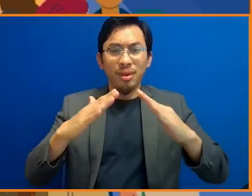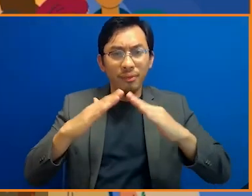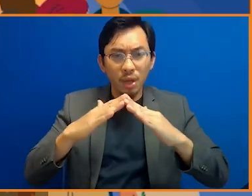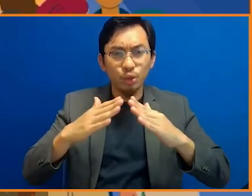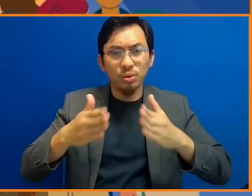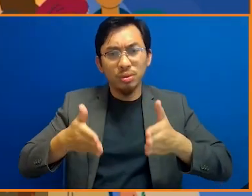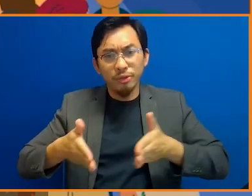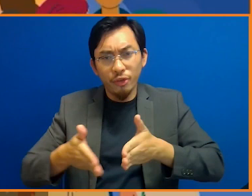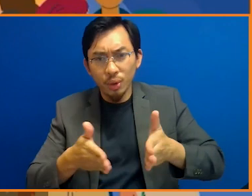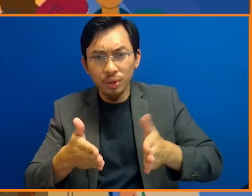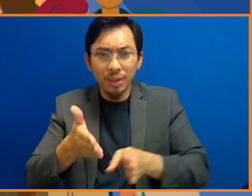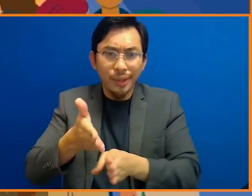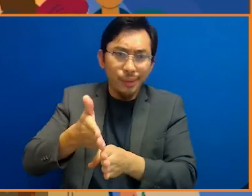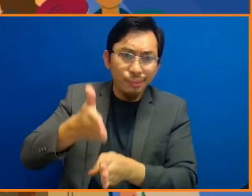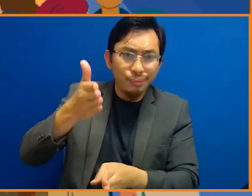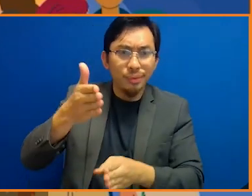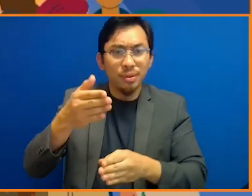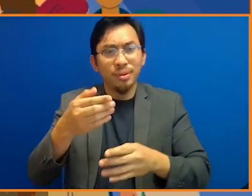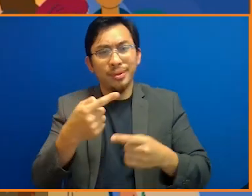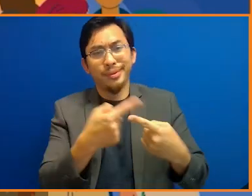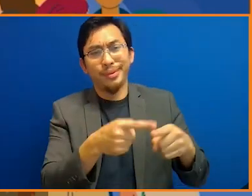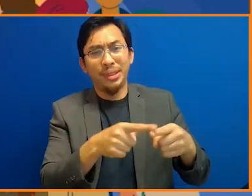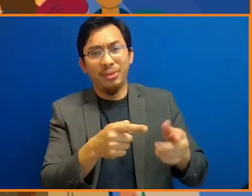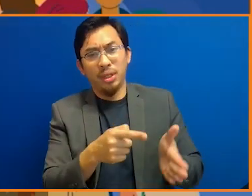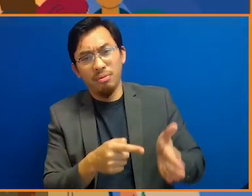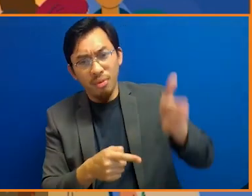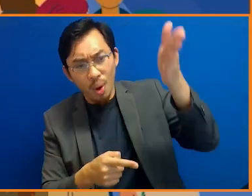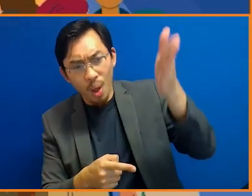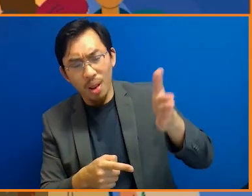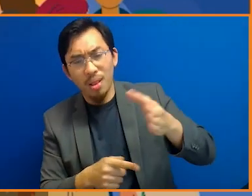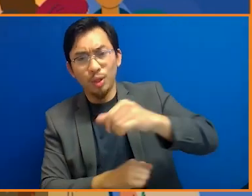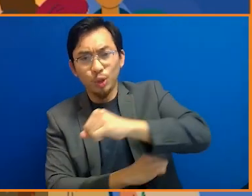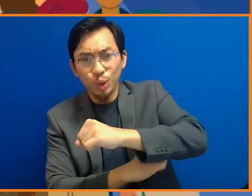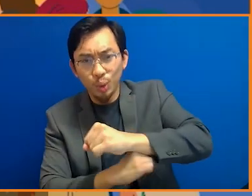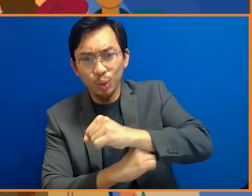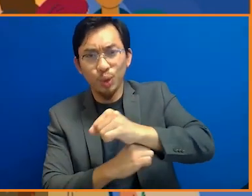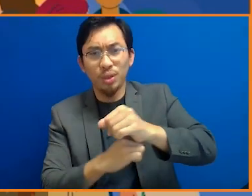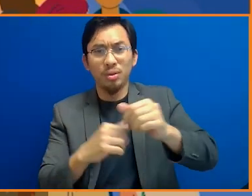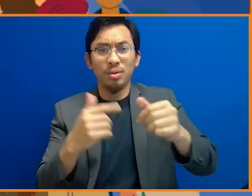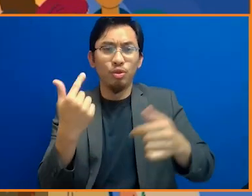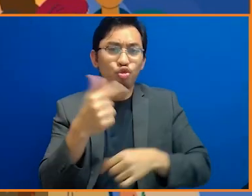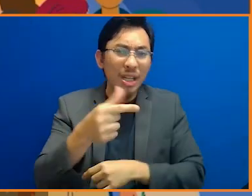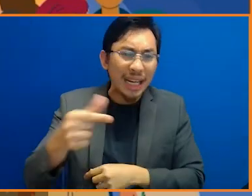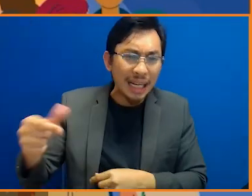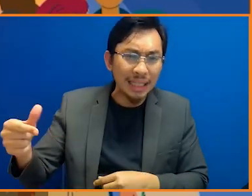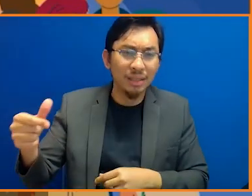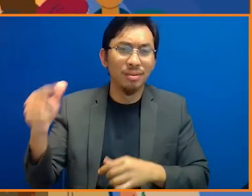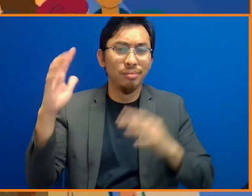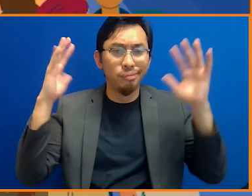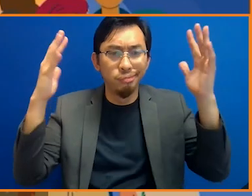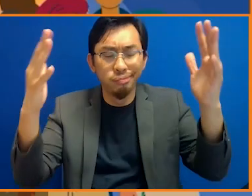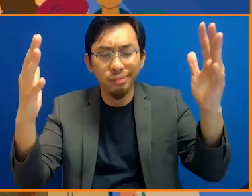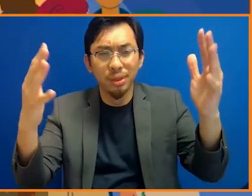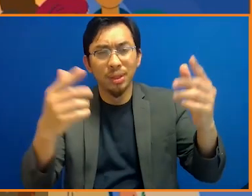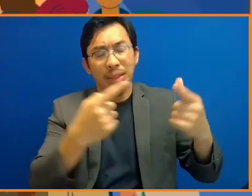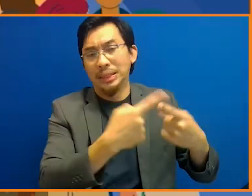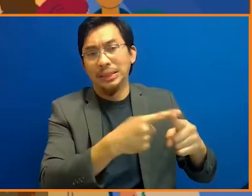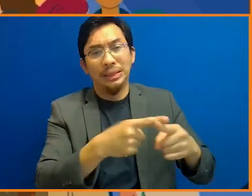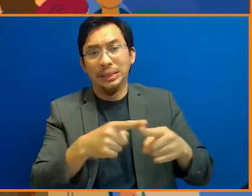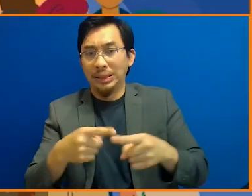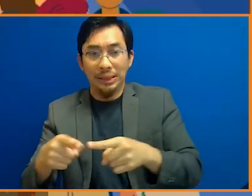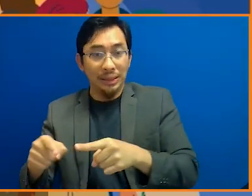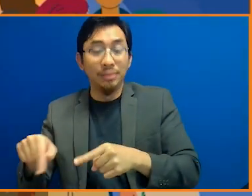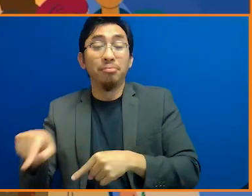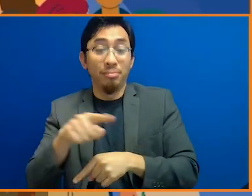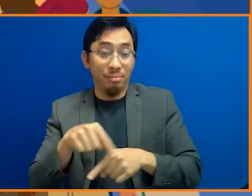what we call gray infrastructure, which is like seawall or other structures, and the green, which is